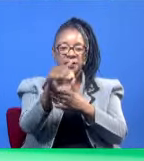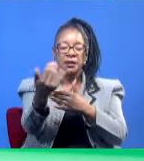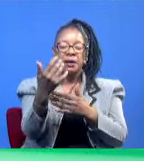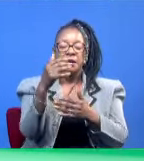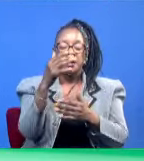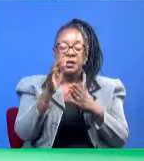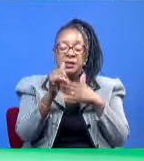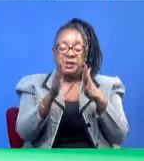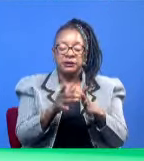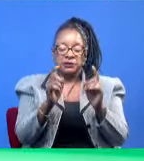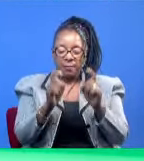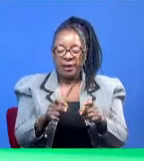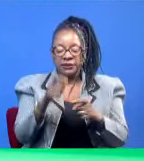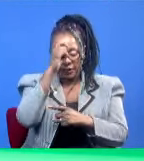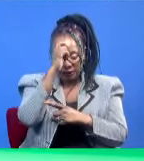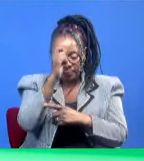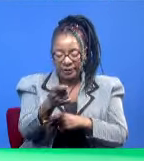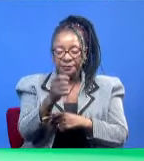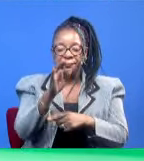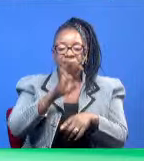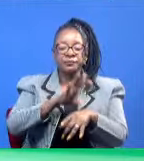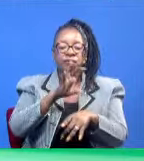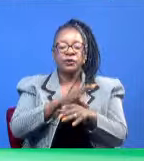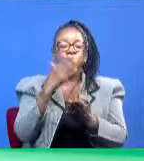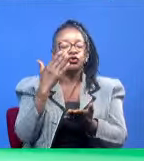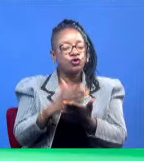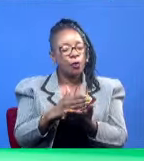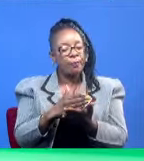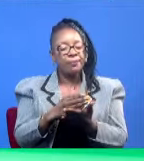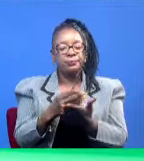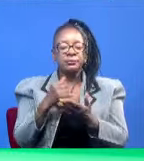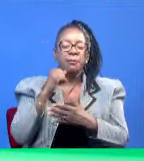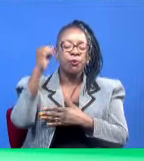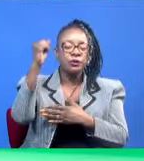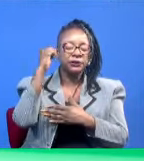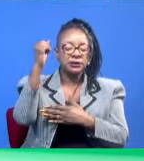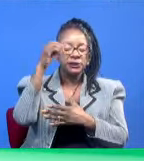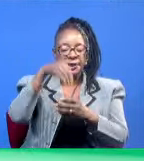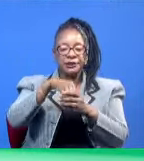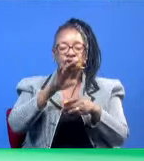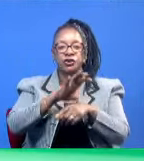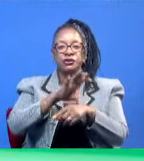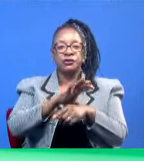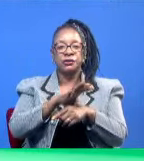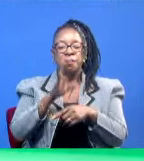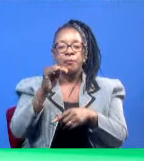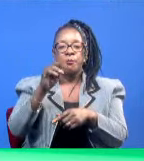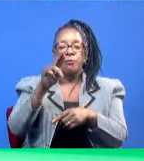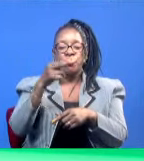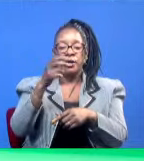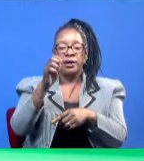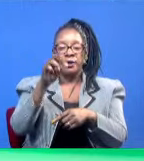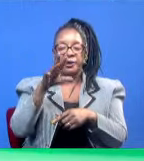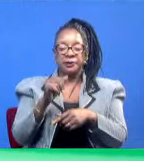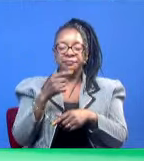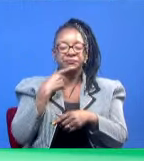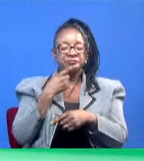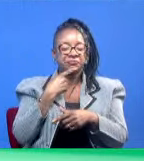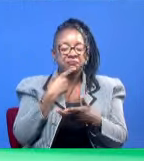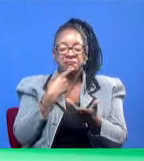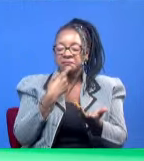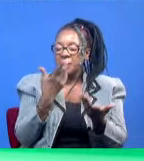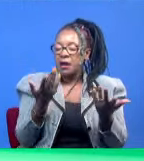by desisting from addressing political issues in the houses of worship. Muheria expressed dissatisfaction with